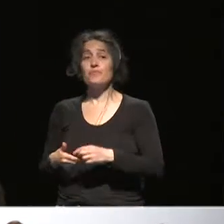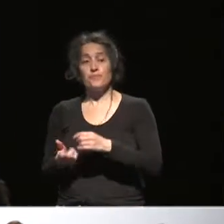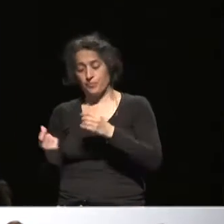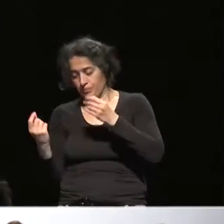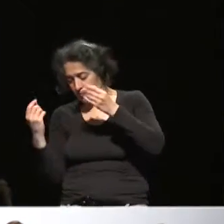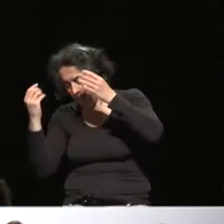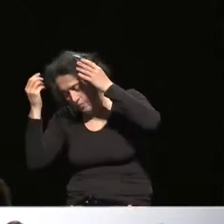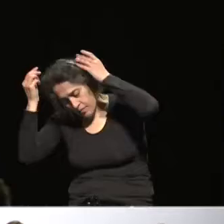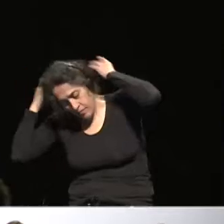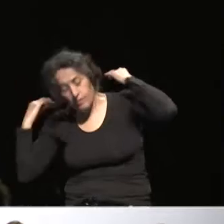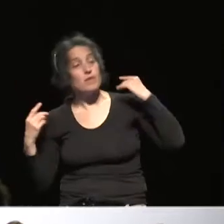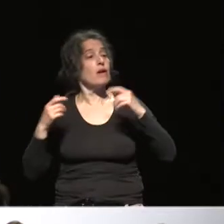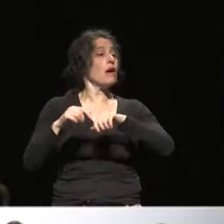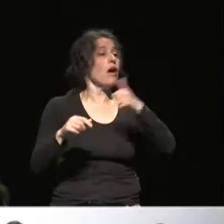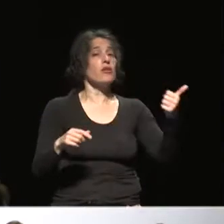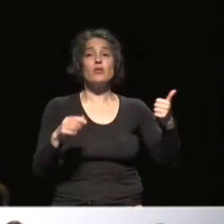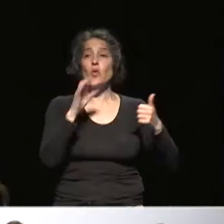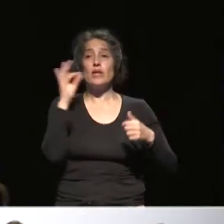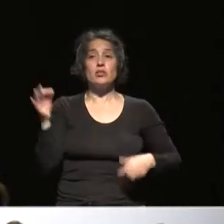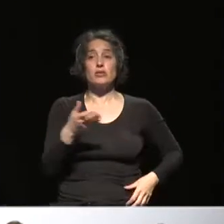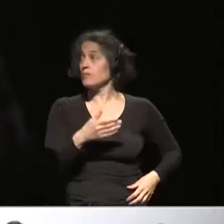Yes? Here.